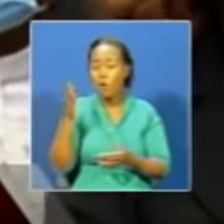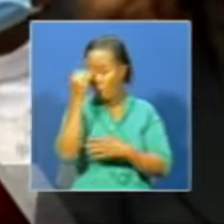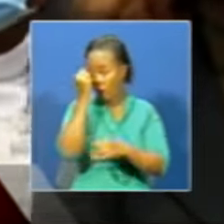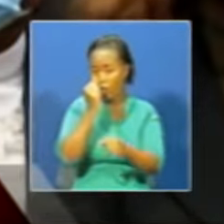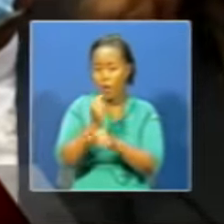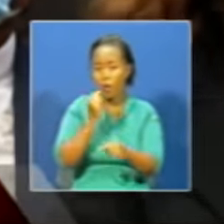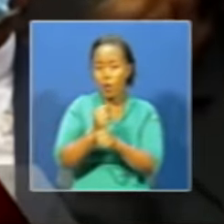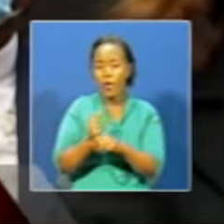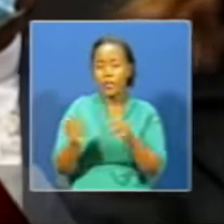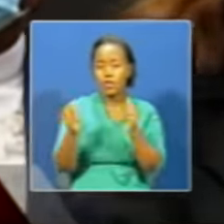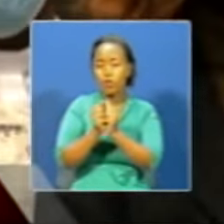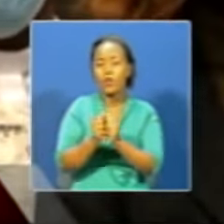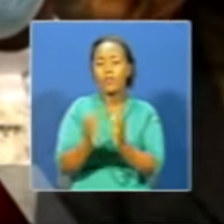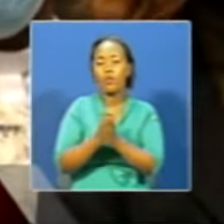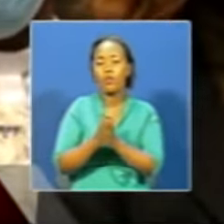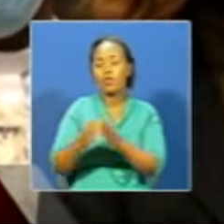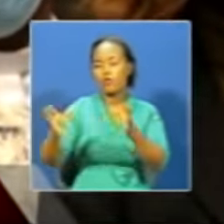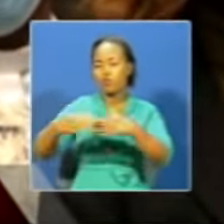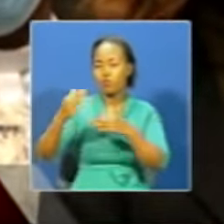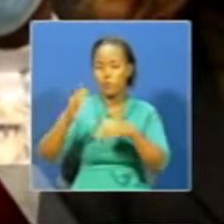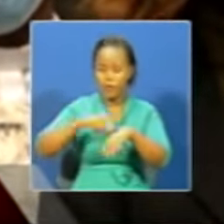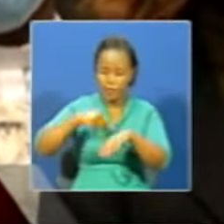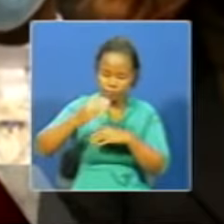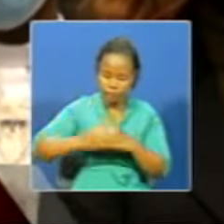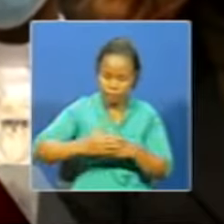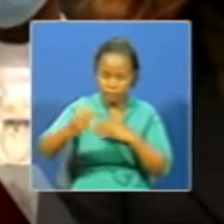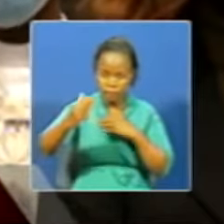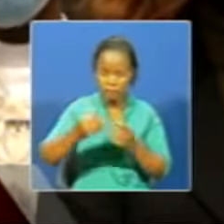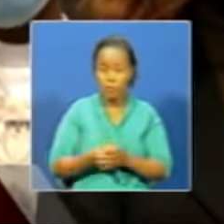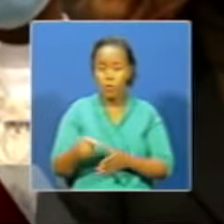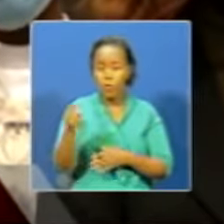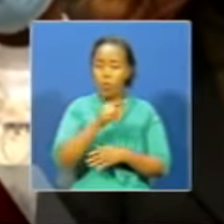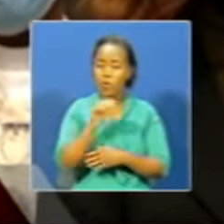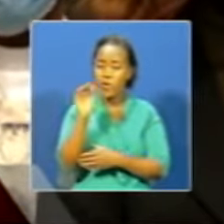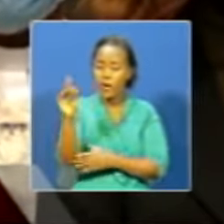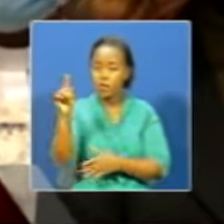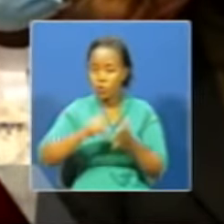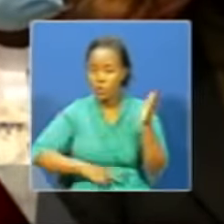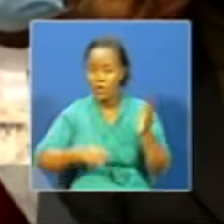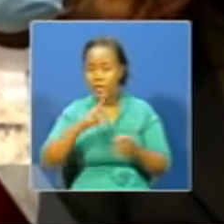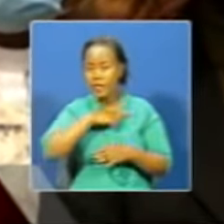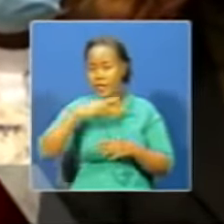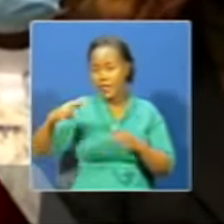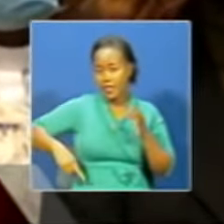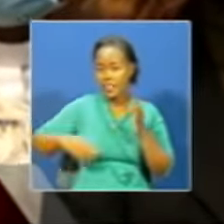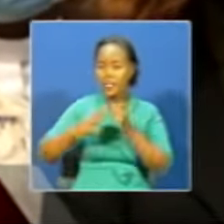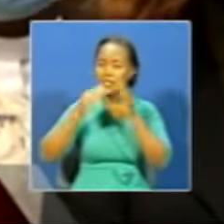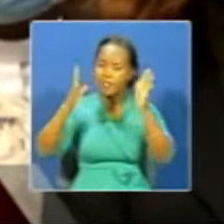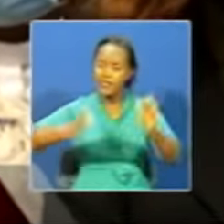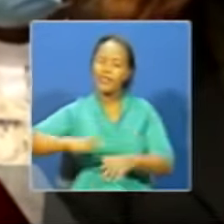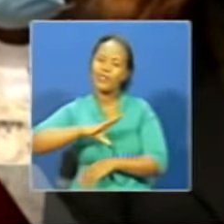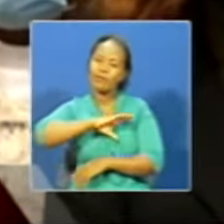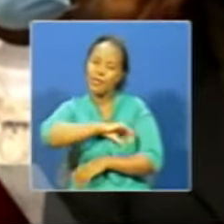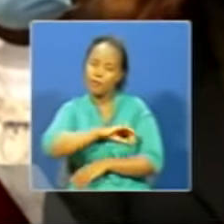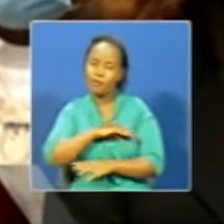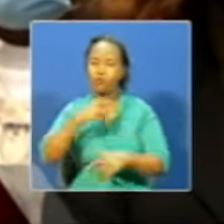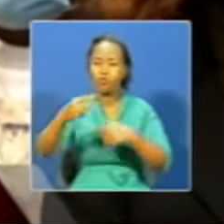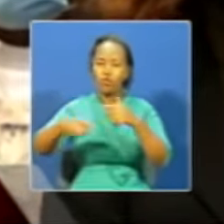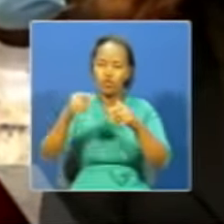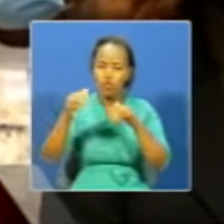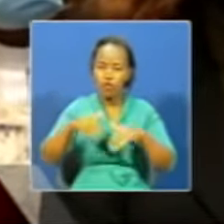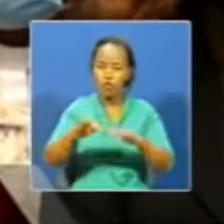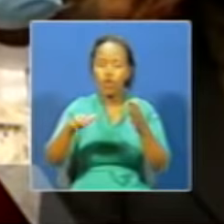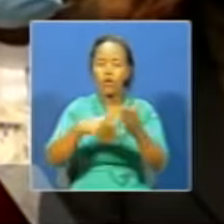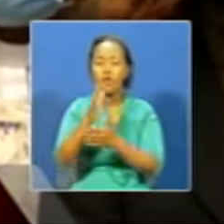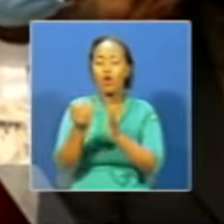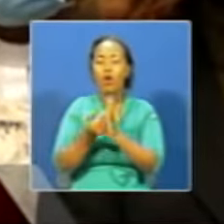directly with the IFC as we go forward. We ask our religious leaders patiently to continue following these measures that have been